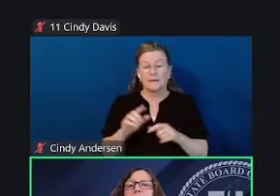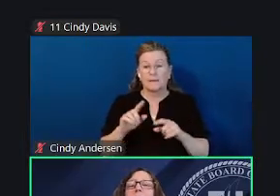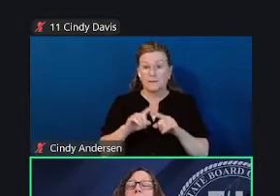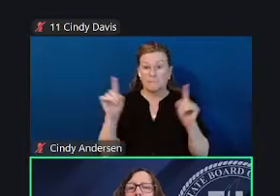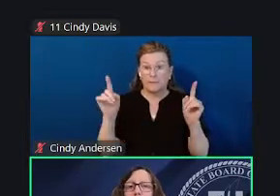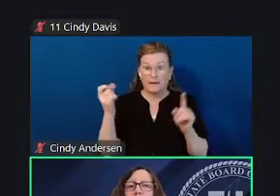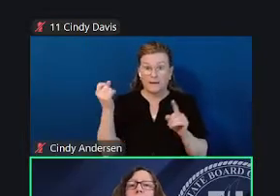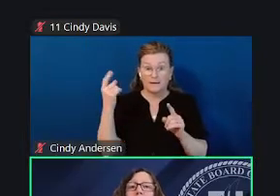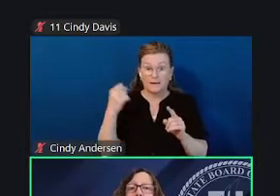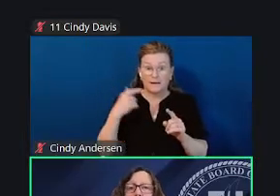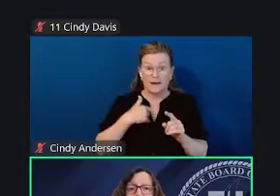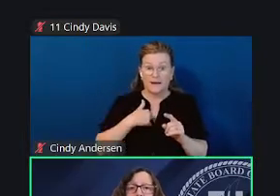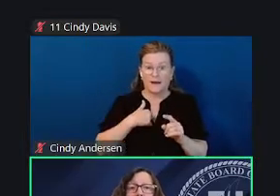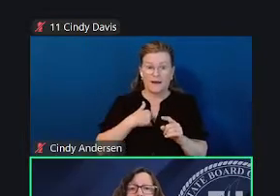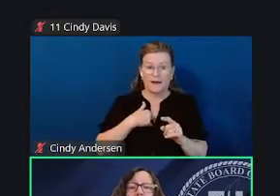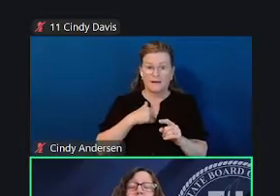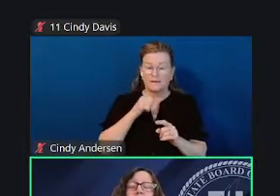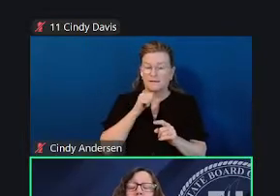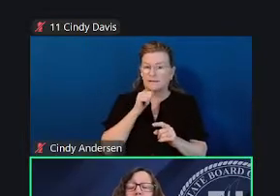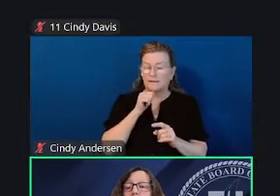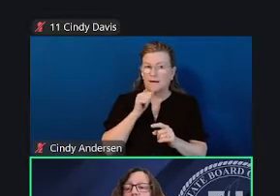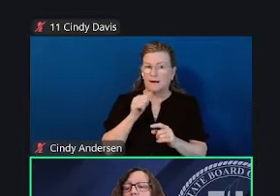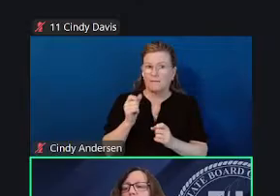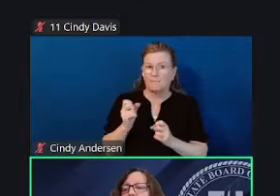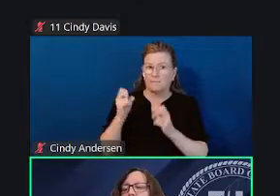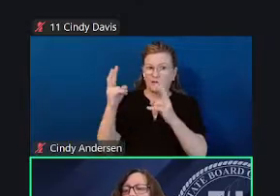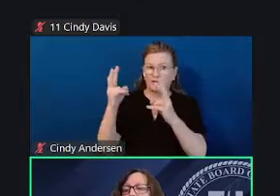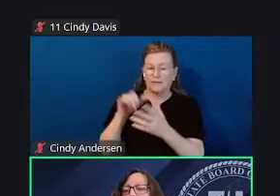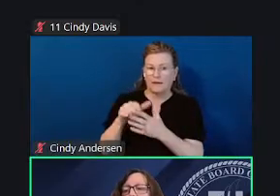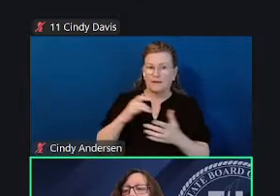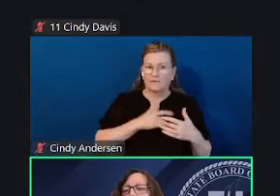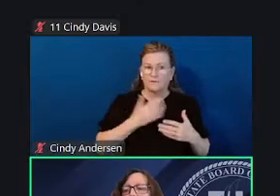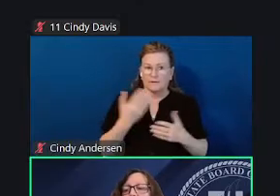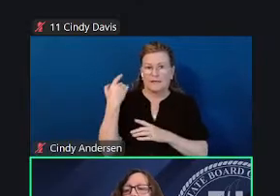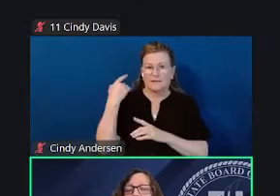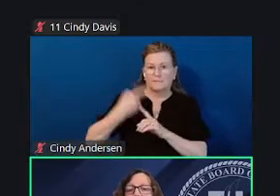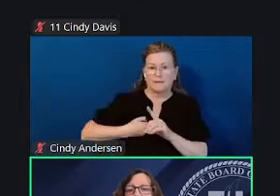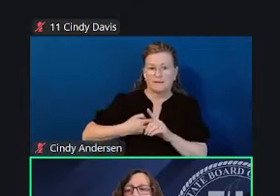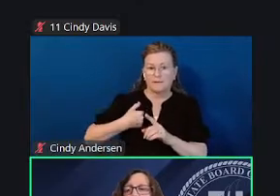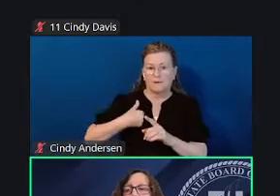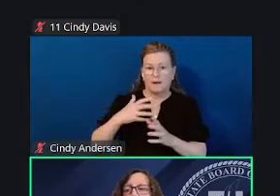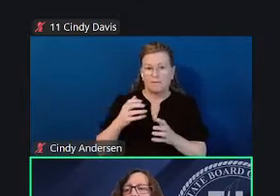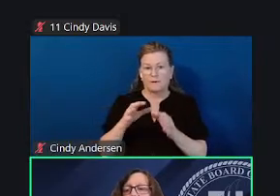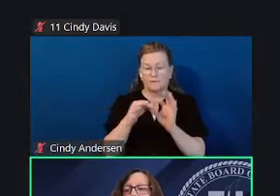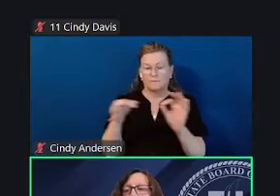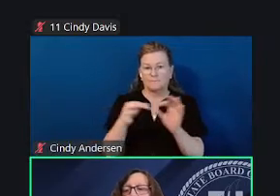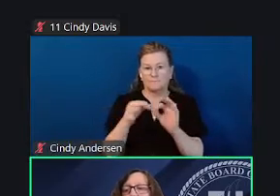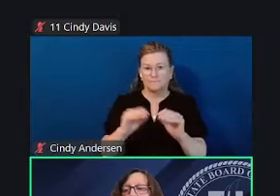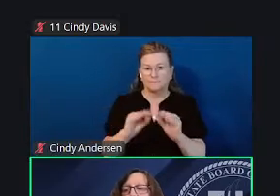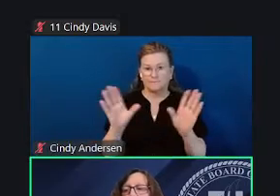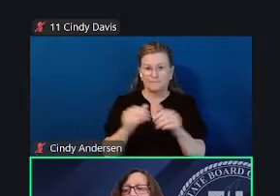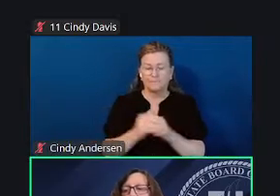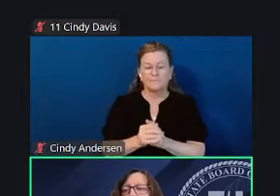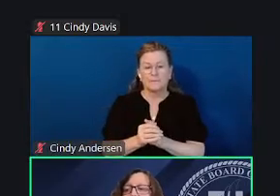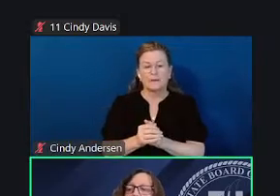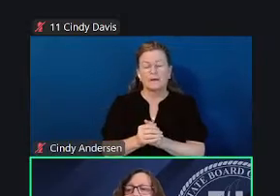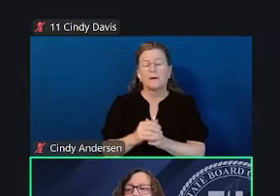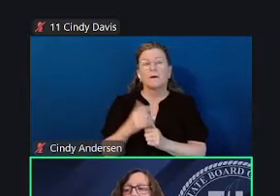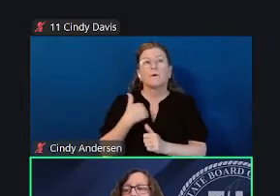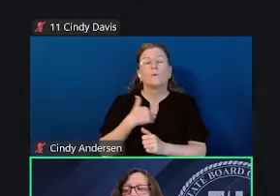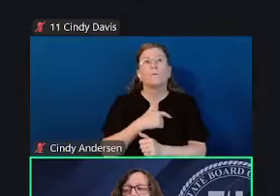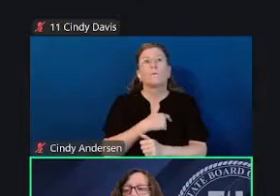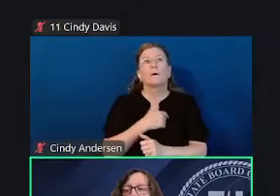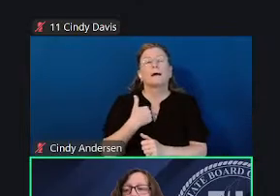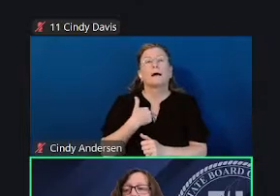But I hadn't brought that particular concern up last month, so I wanted to make that explicit. We have